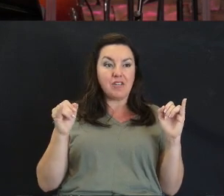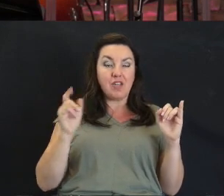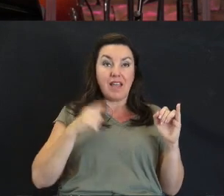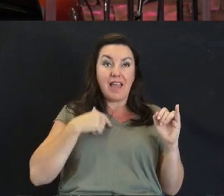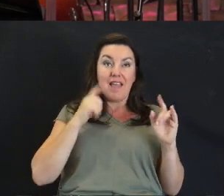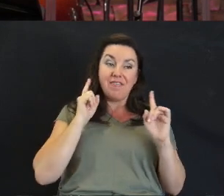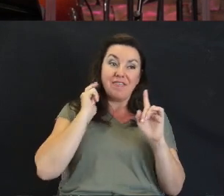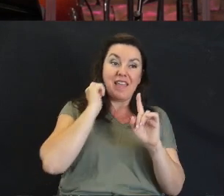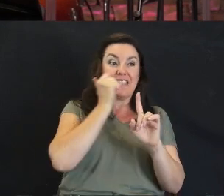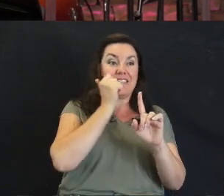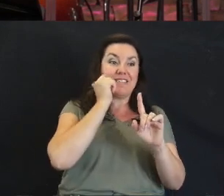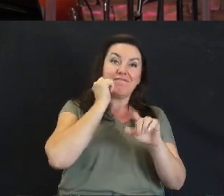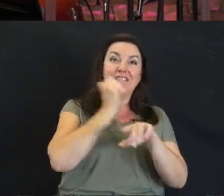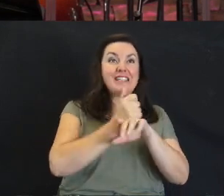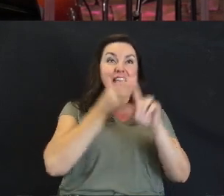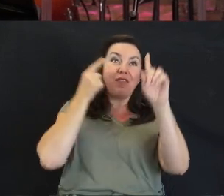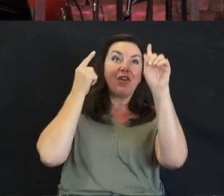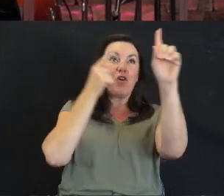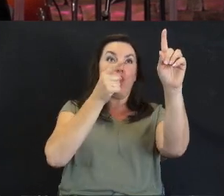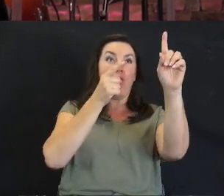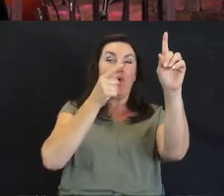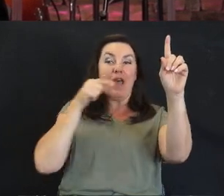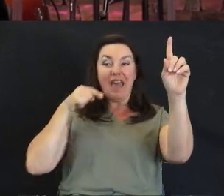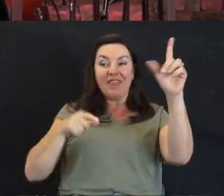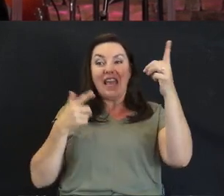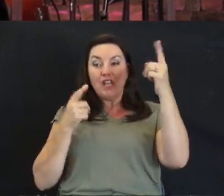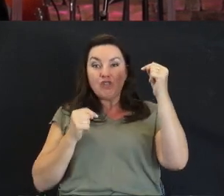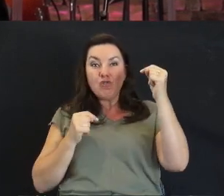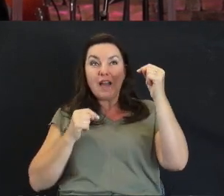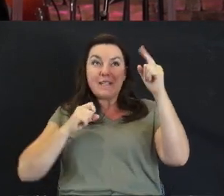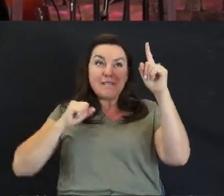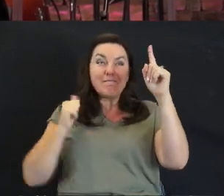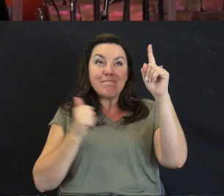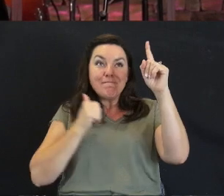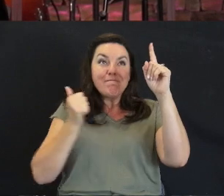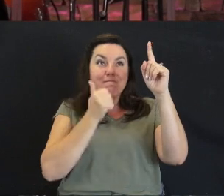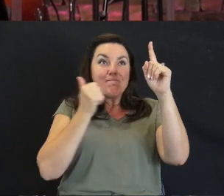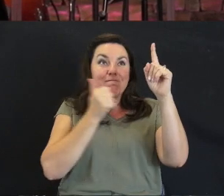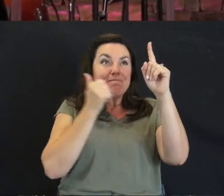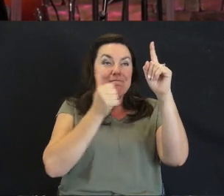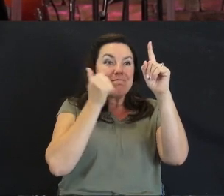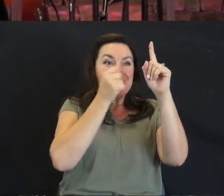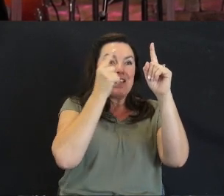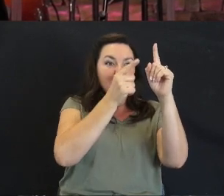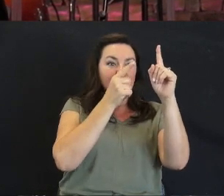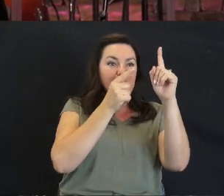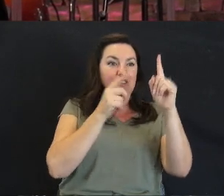up to it It has been 200 years Of working To get up to the standards That they set